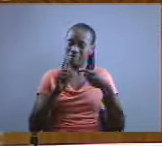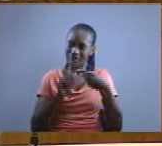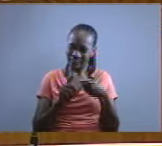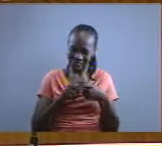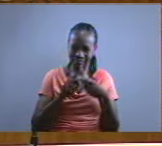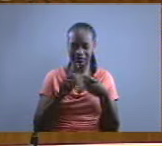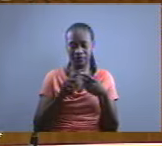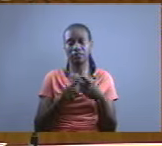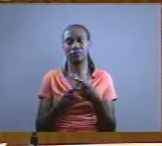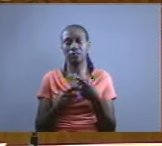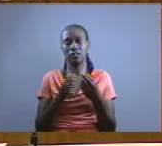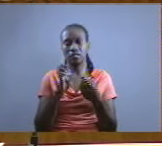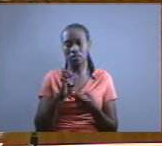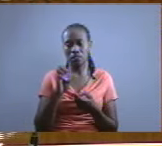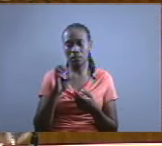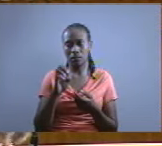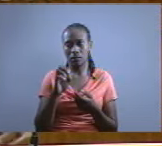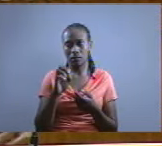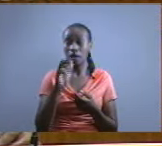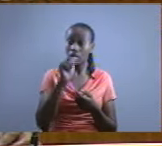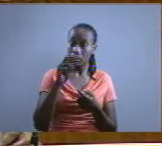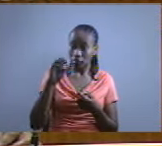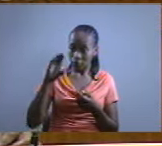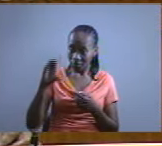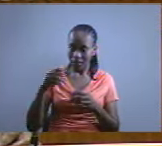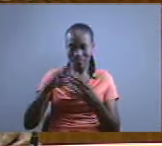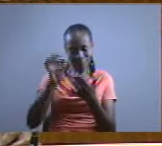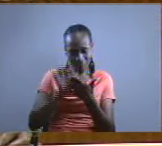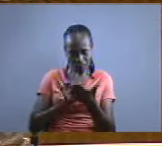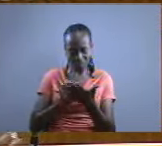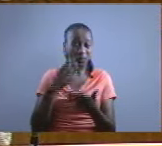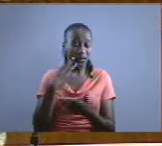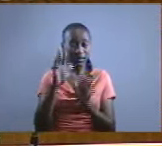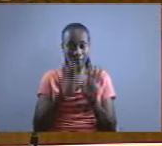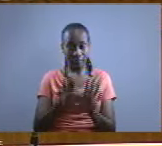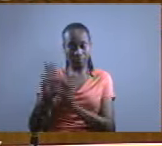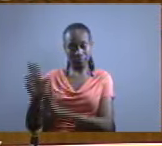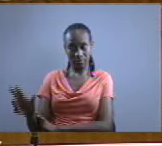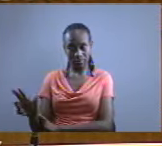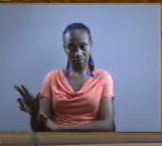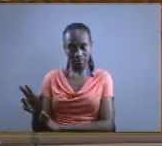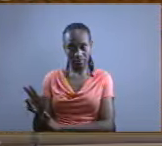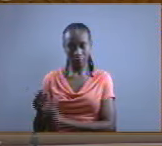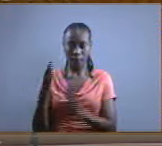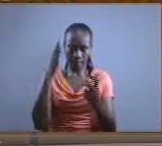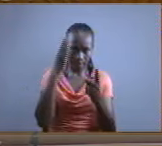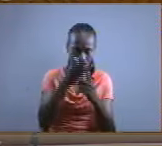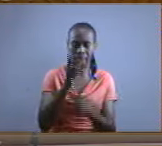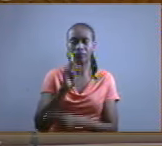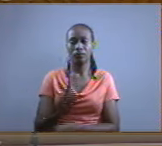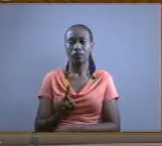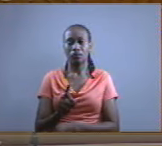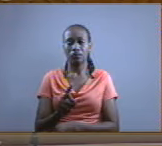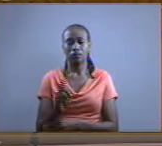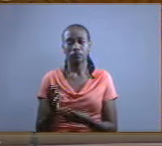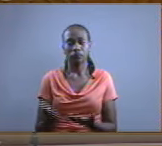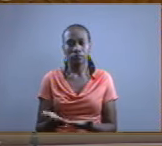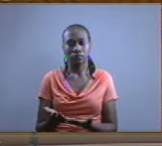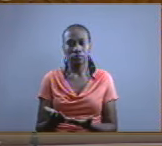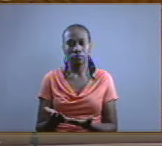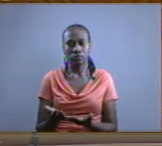the EEA since it was enacted in 1998. The main purpose of the Employment Equity Act is the elimination